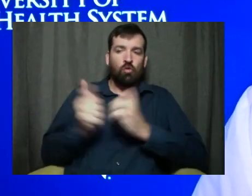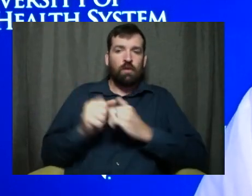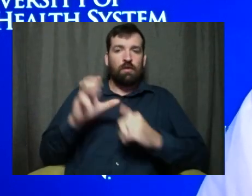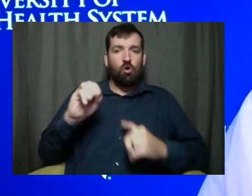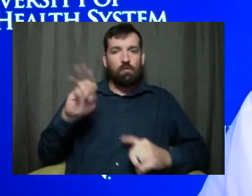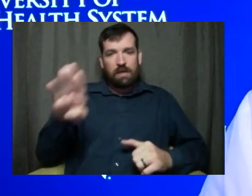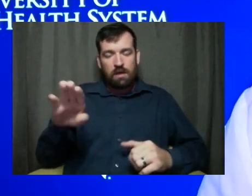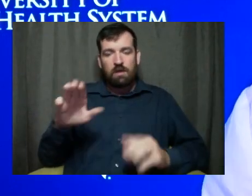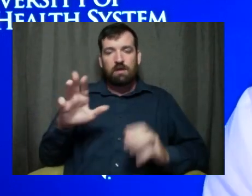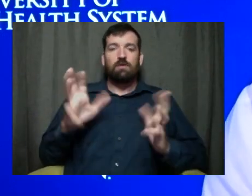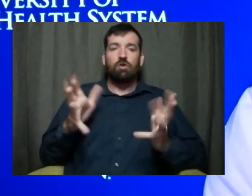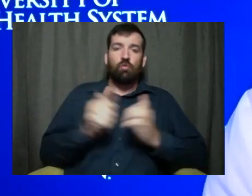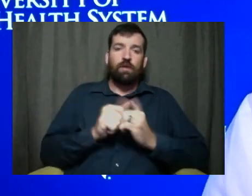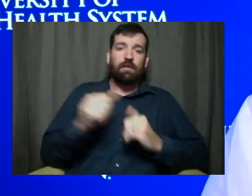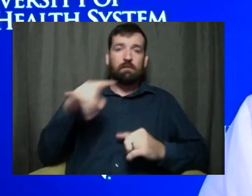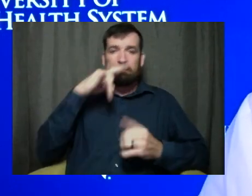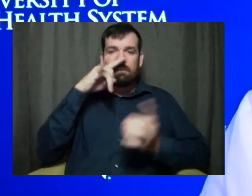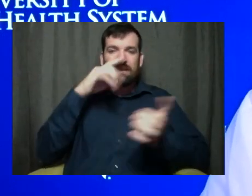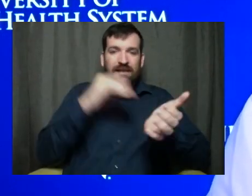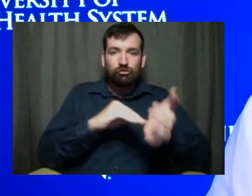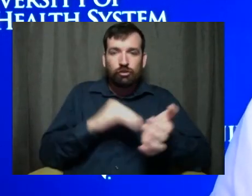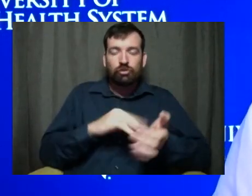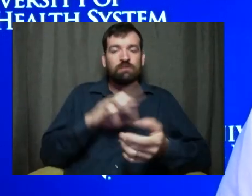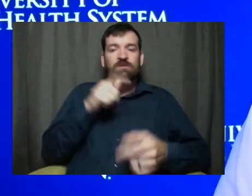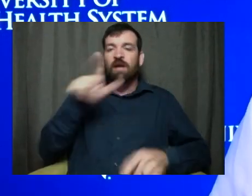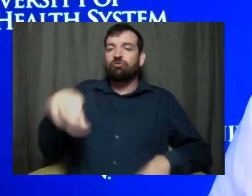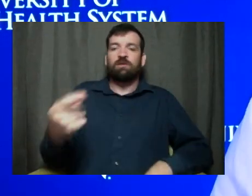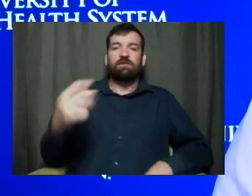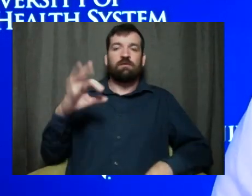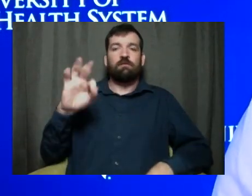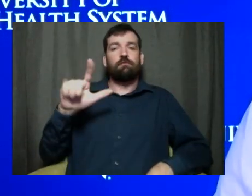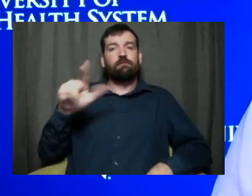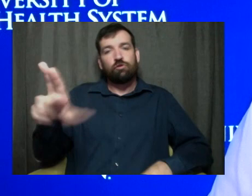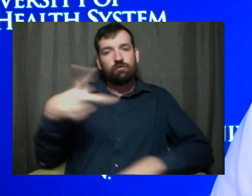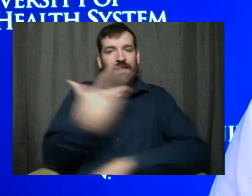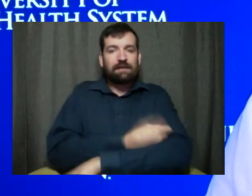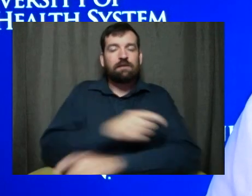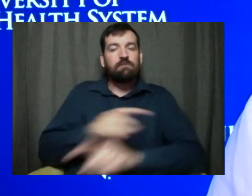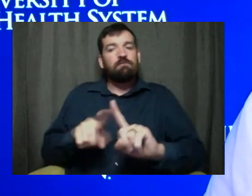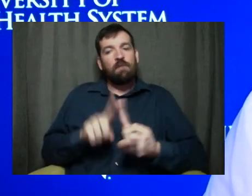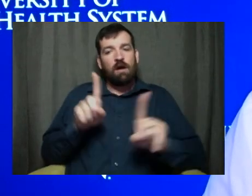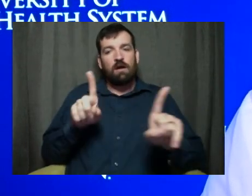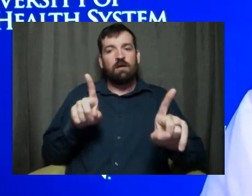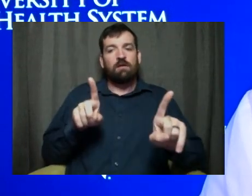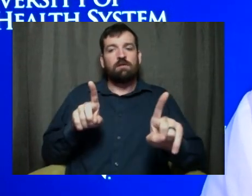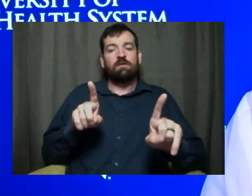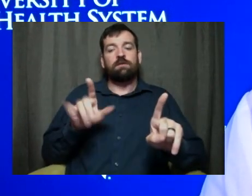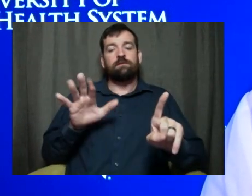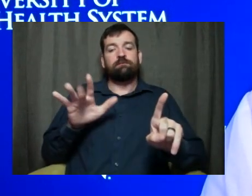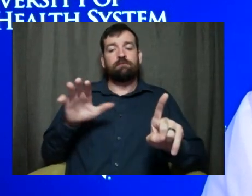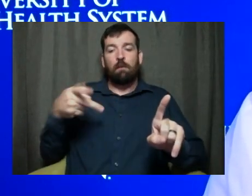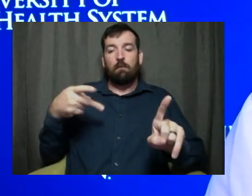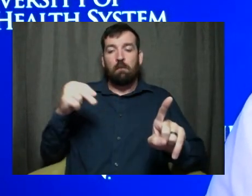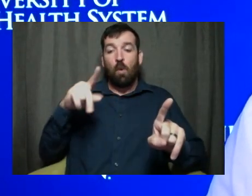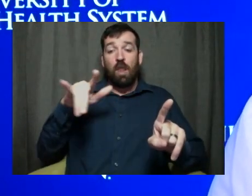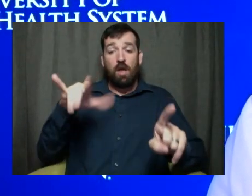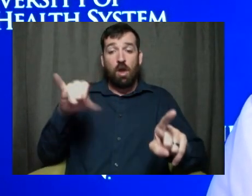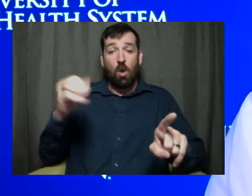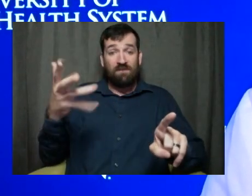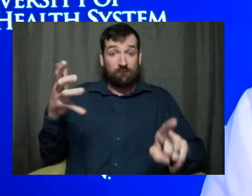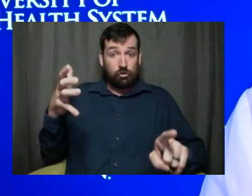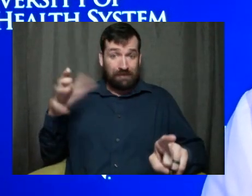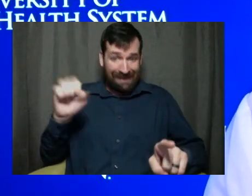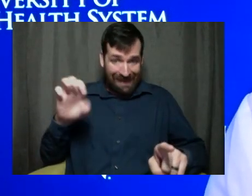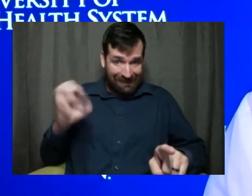your pediatrician, not only influenza vaccine, but we know that there has been a case of polio here in the United States. It is